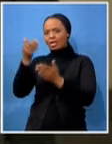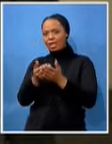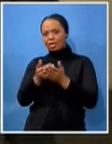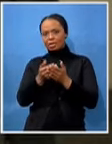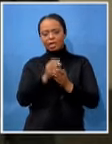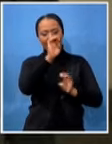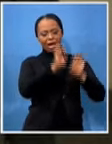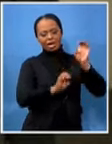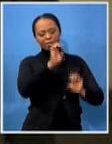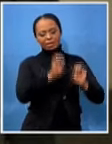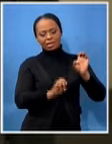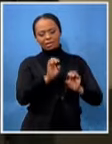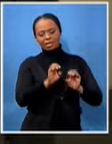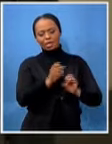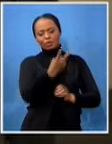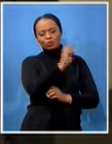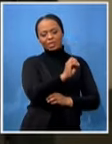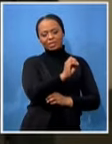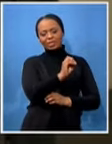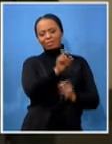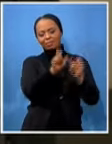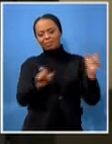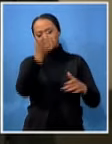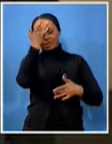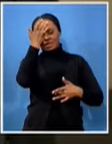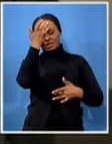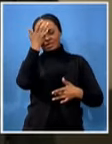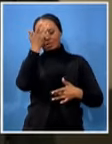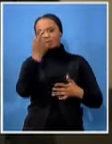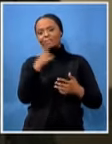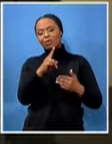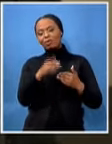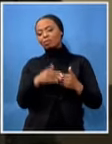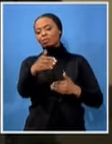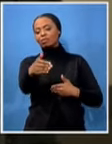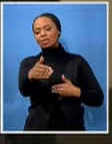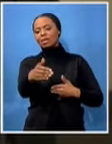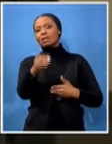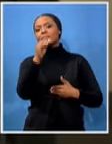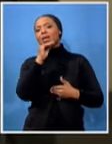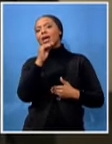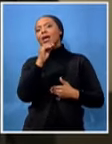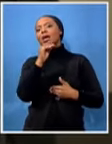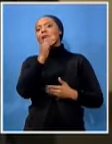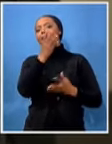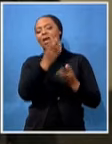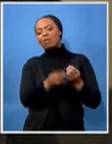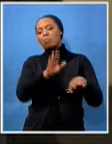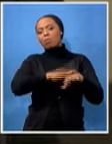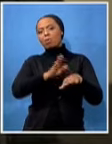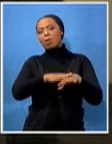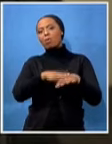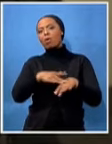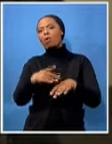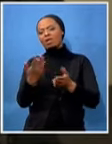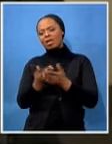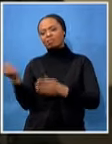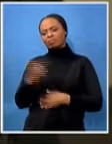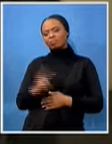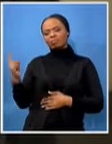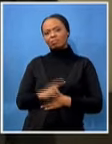space remaining. So that means you can actually even take more. And if you took